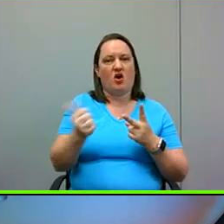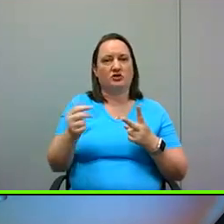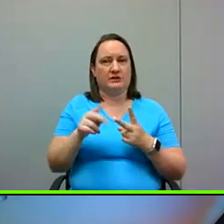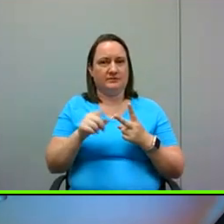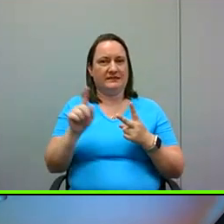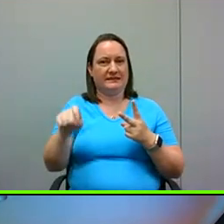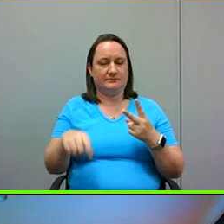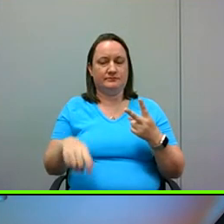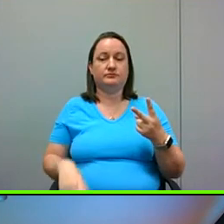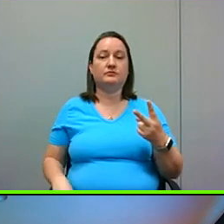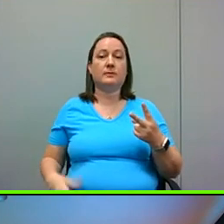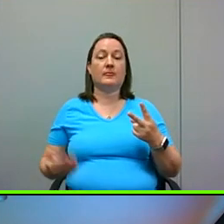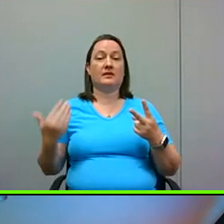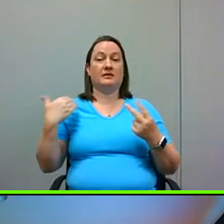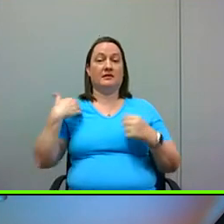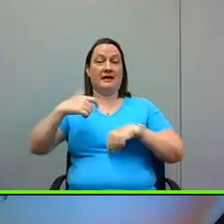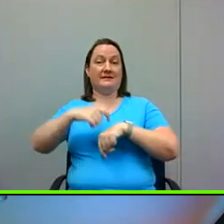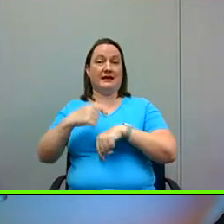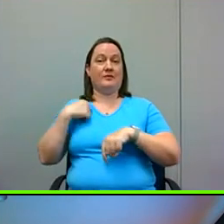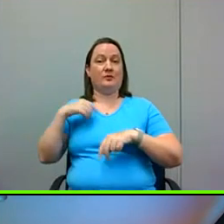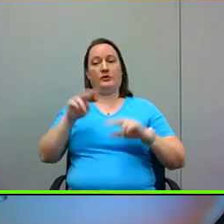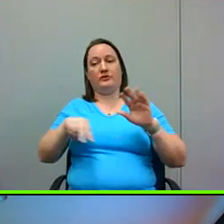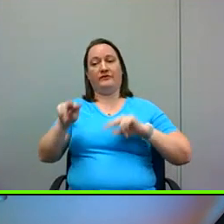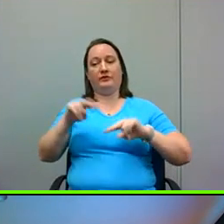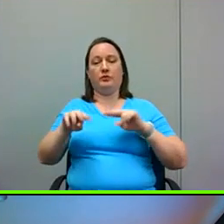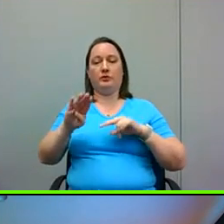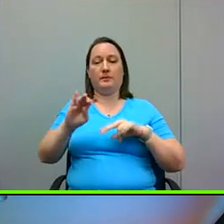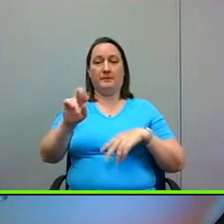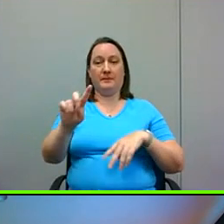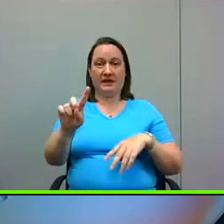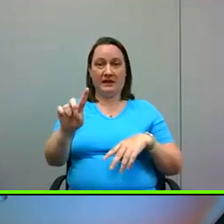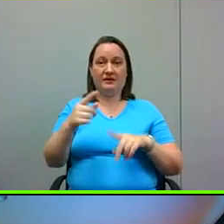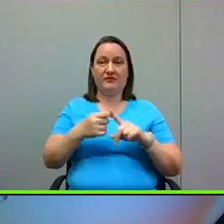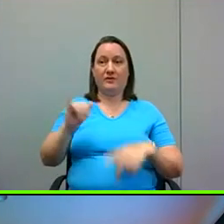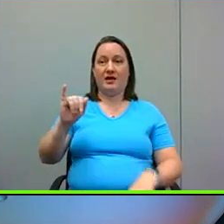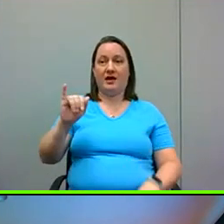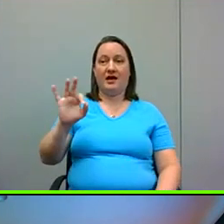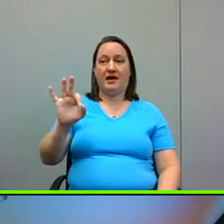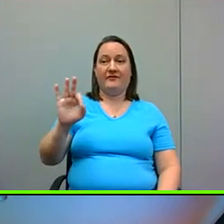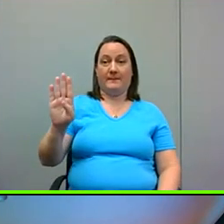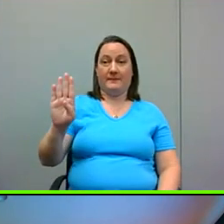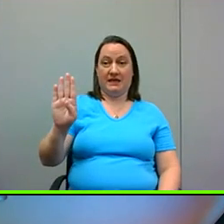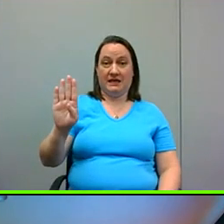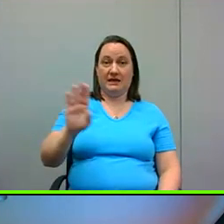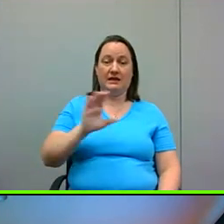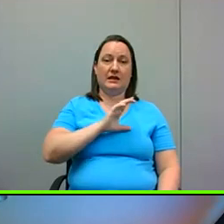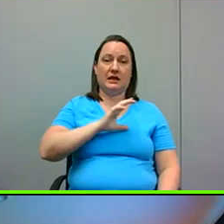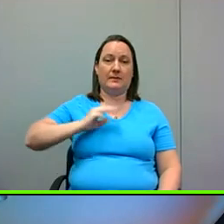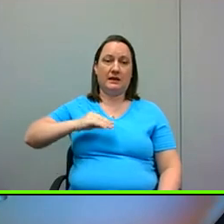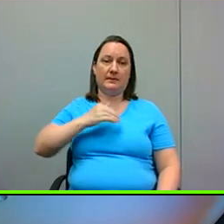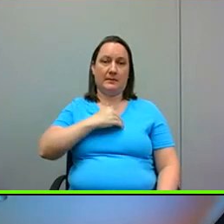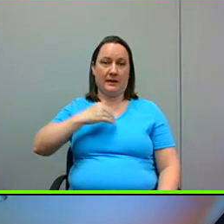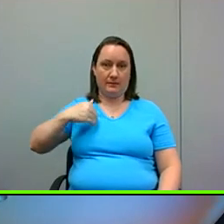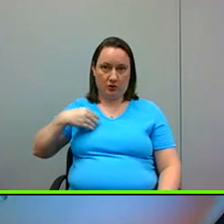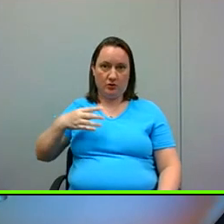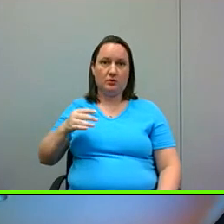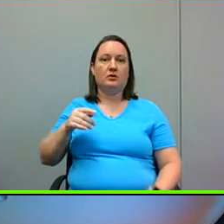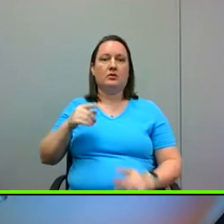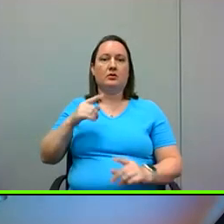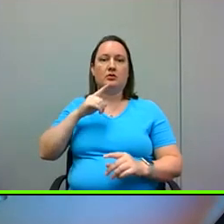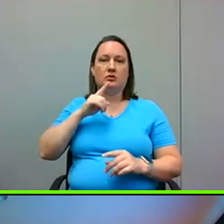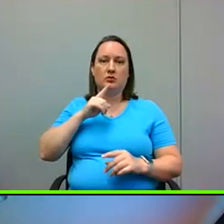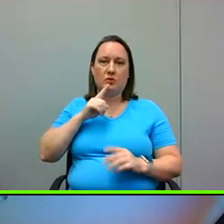The last time we reviewed bids from an IFB, the committee member was the